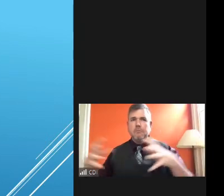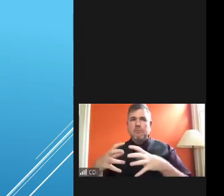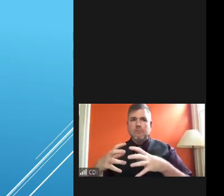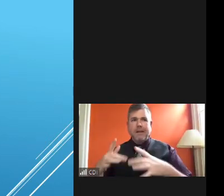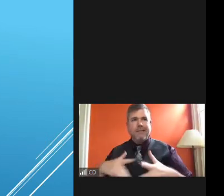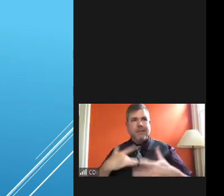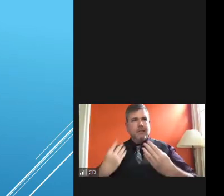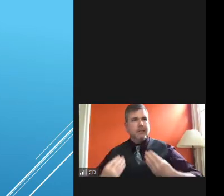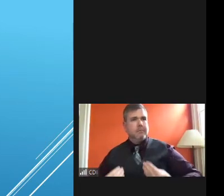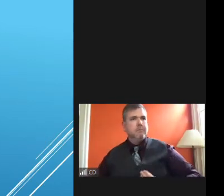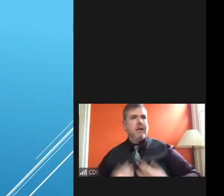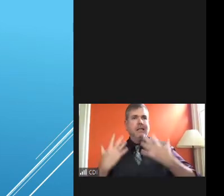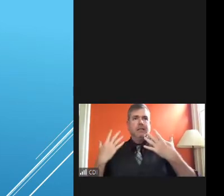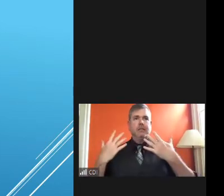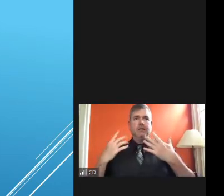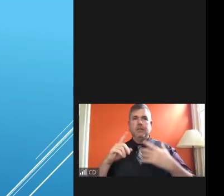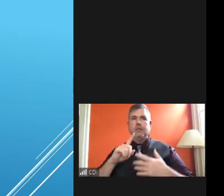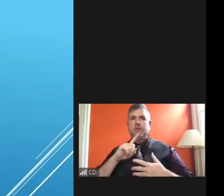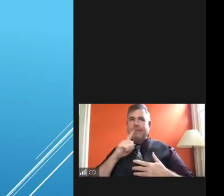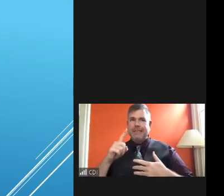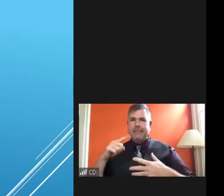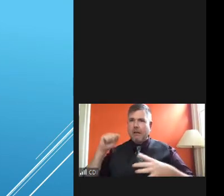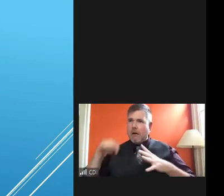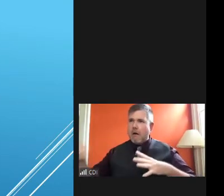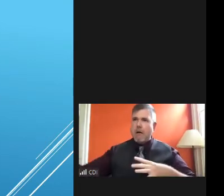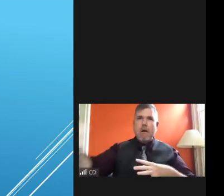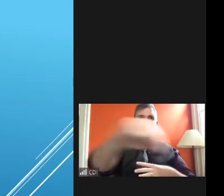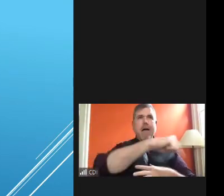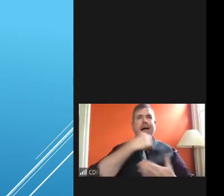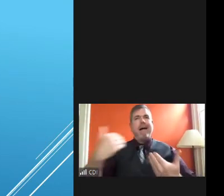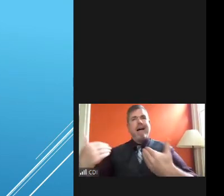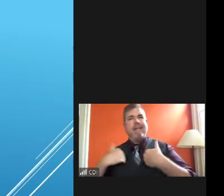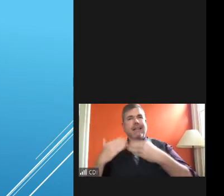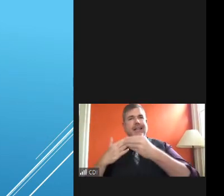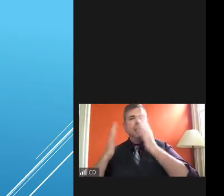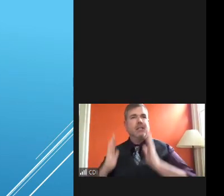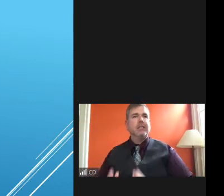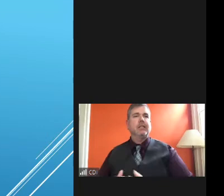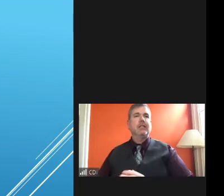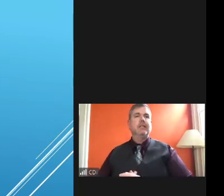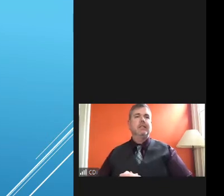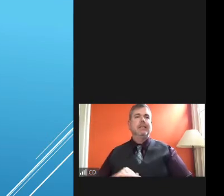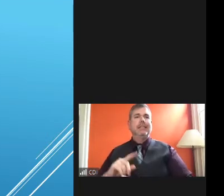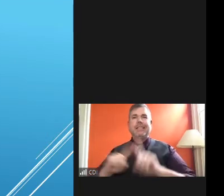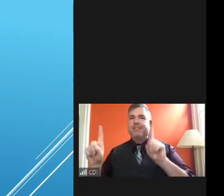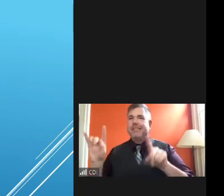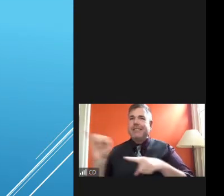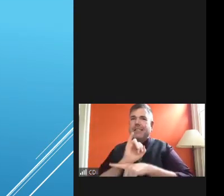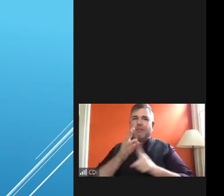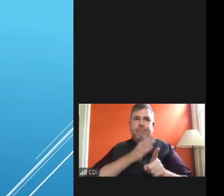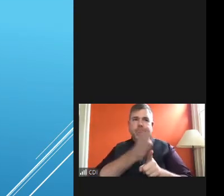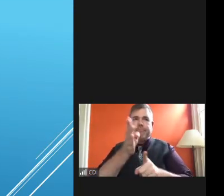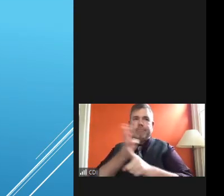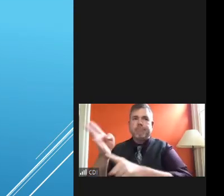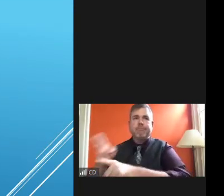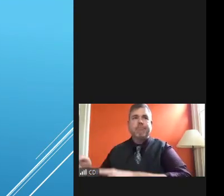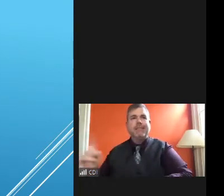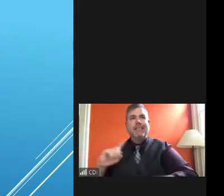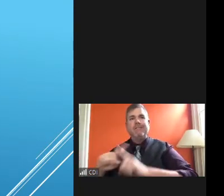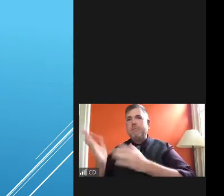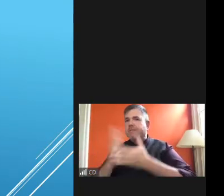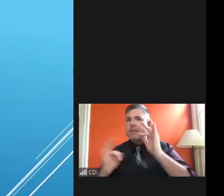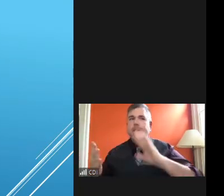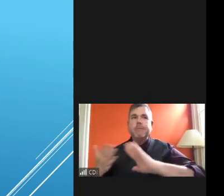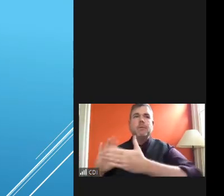out ways for these different industries and different parts of our community to potentially reopen safely.